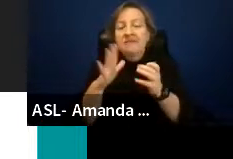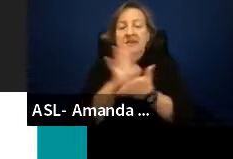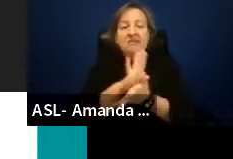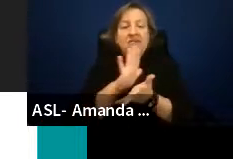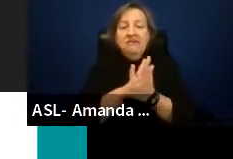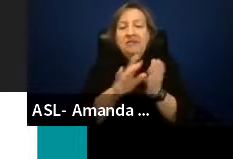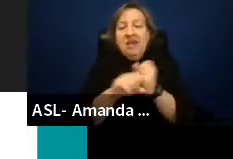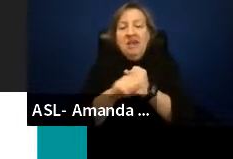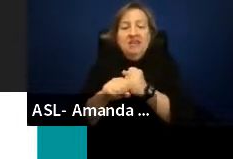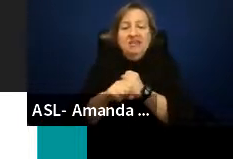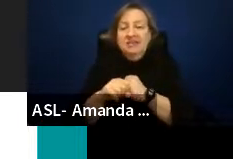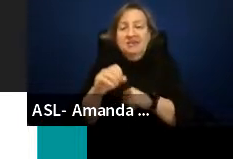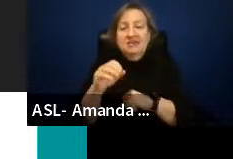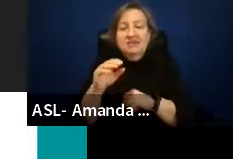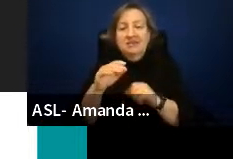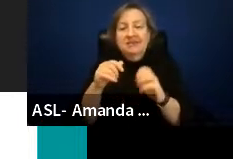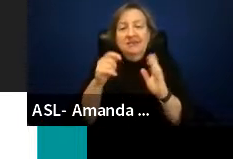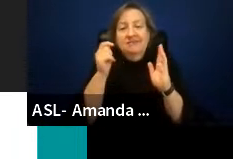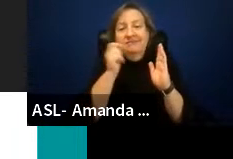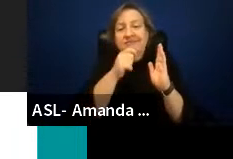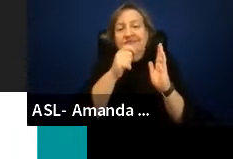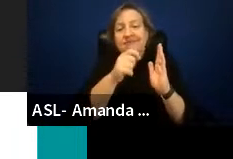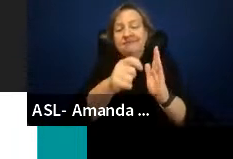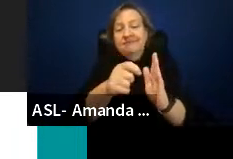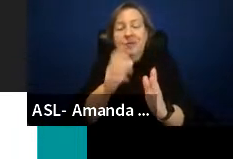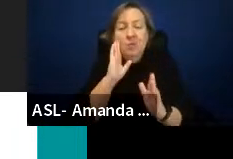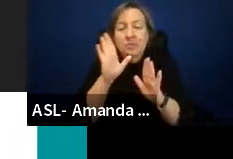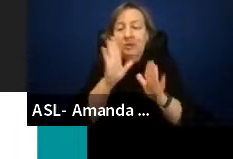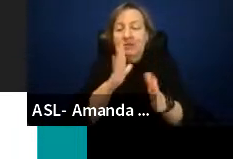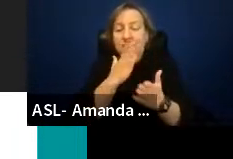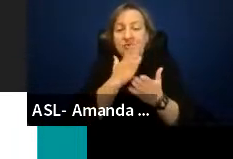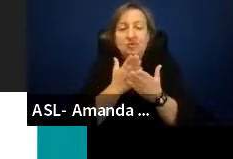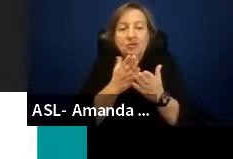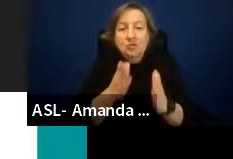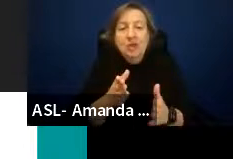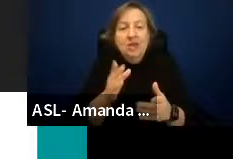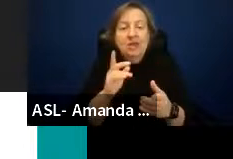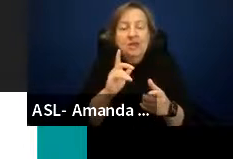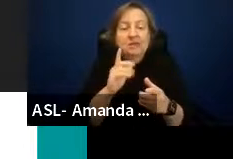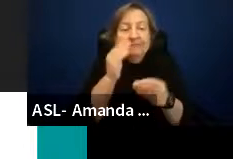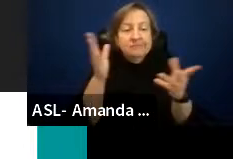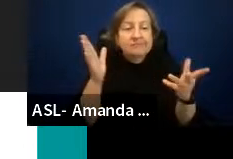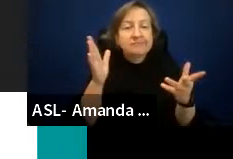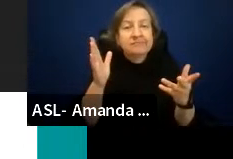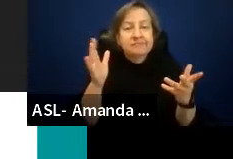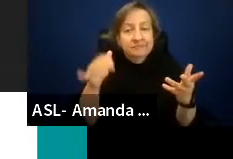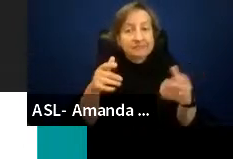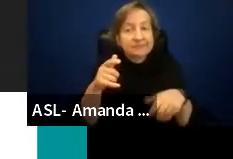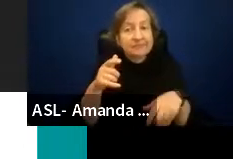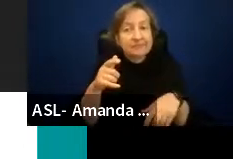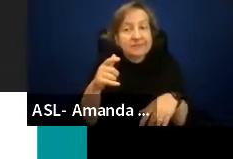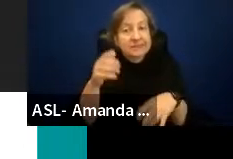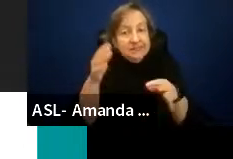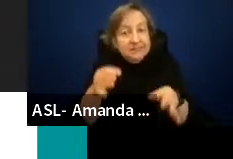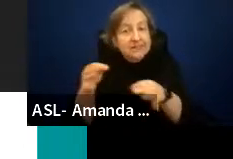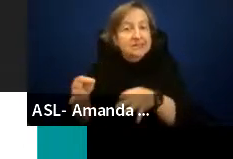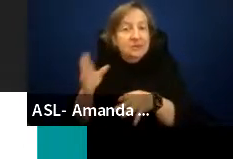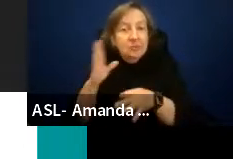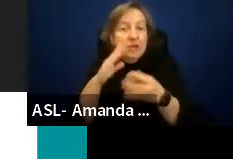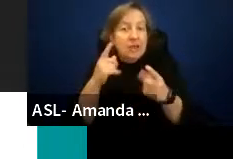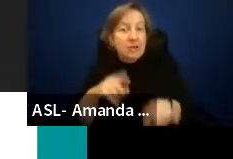attached to phone poles is a good way for people to just know that, hey, this is up, folks. The decisions are going to be made